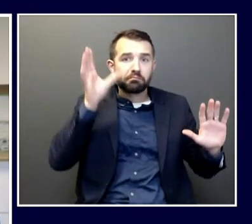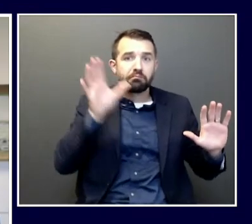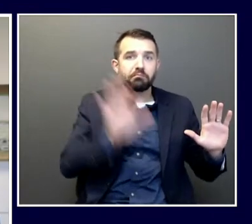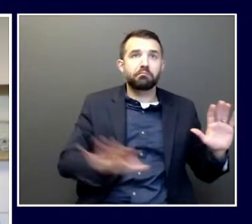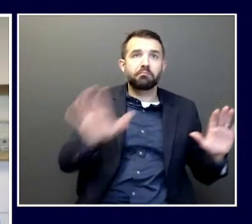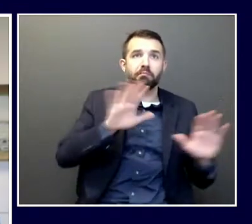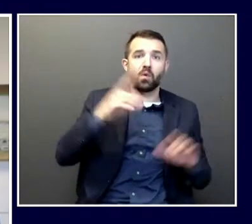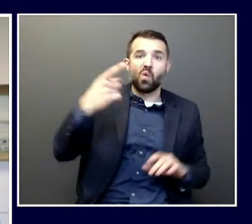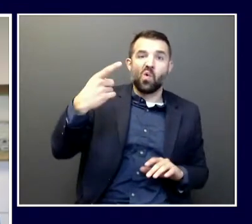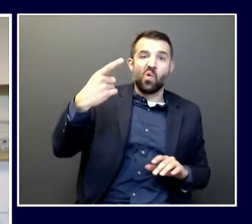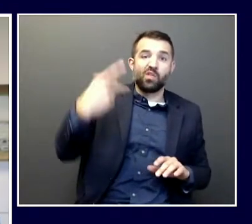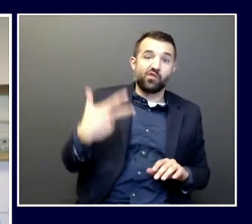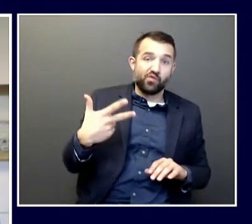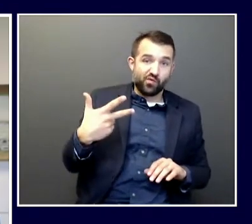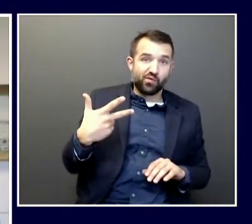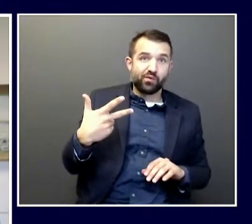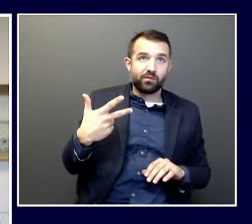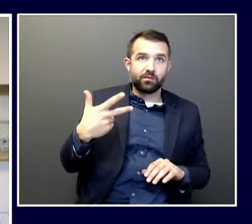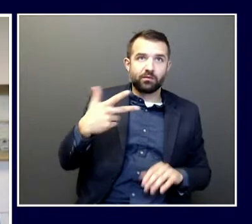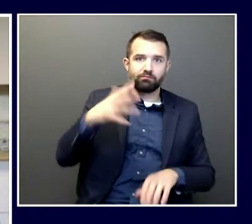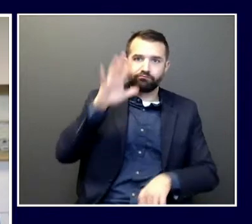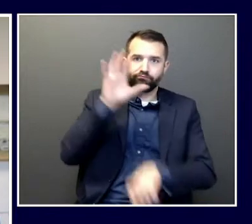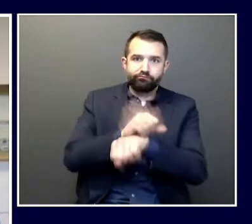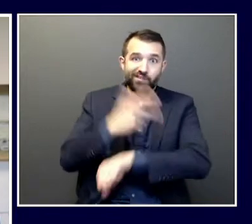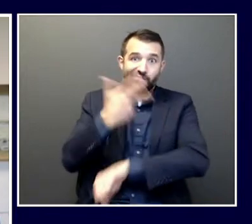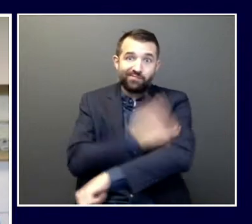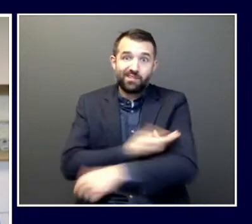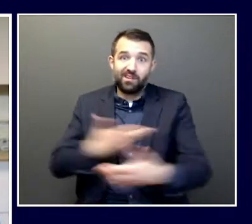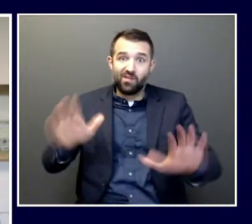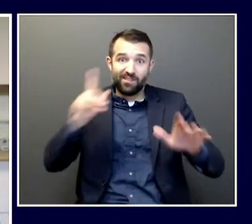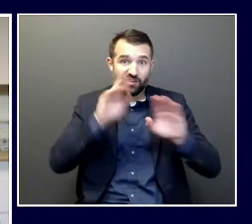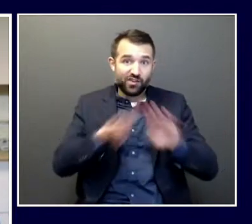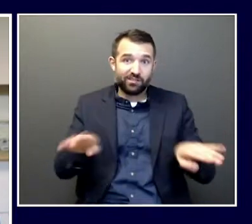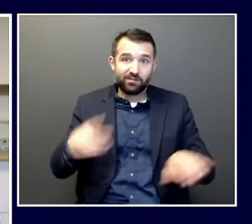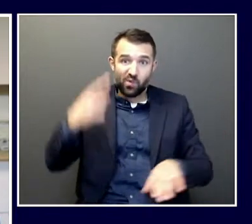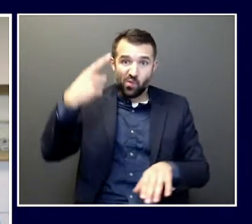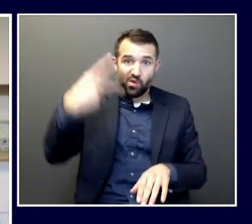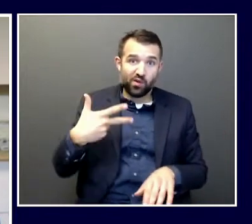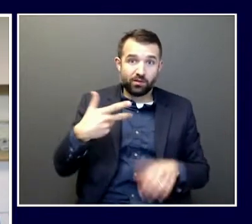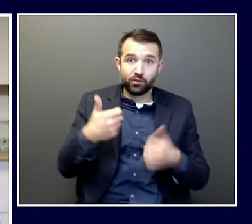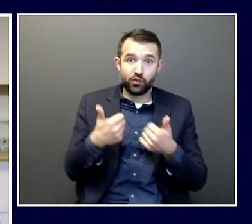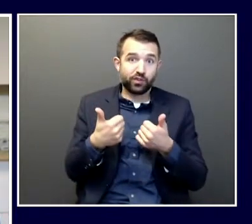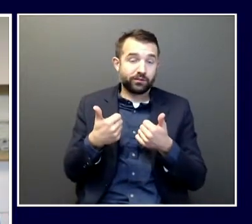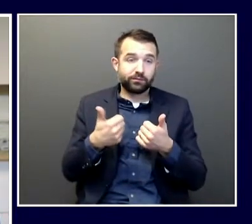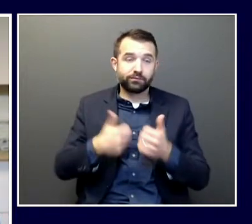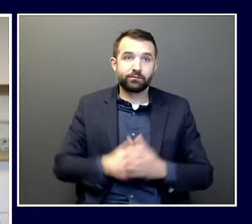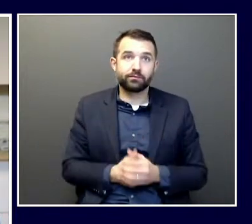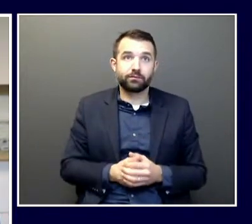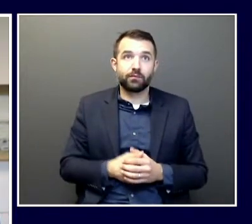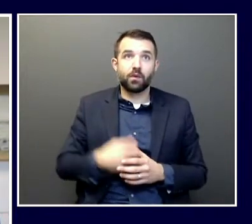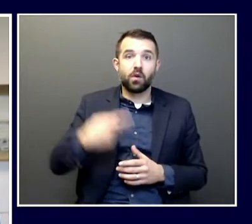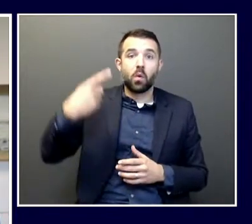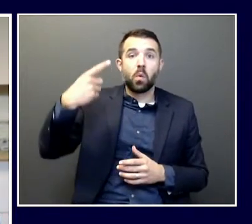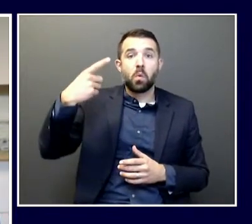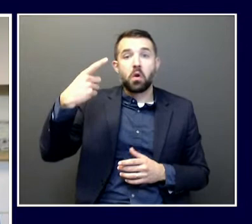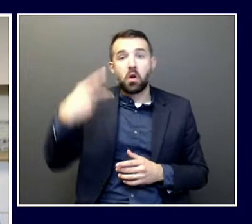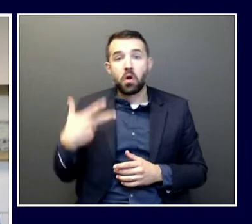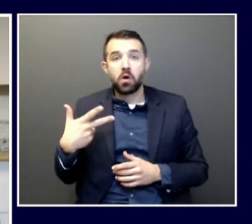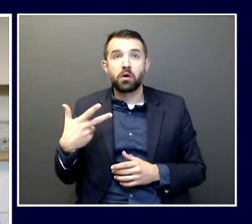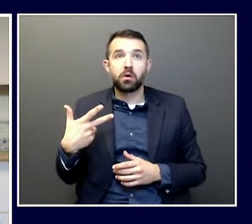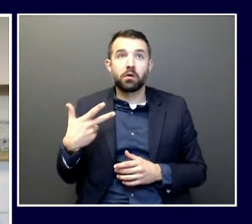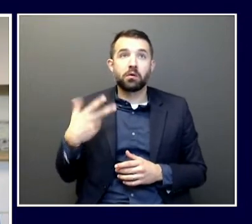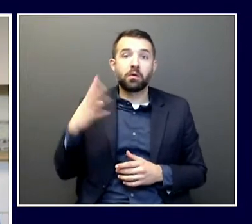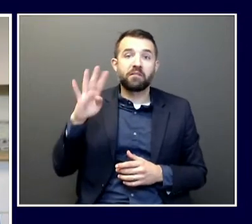very quickly get their kids vaccinated. And then another third, or maybe 40%, who want to wait and see. And then another